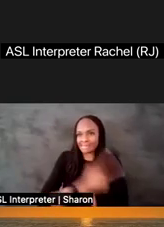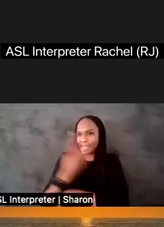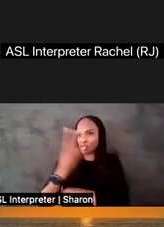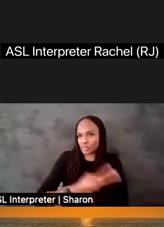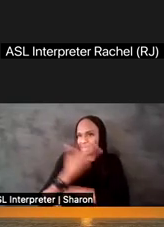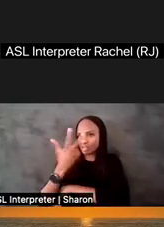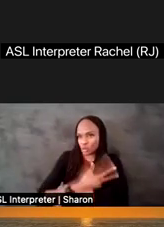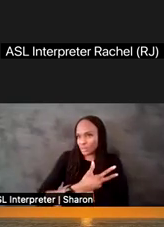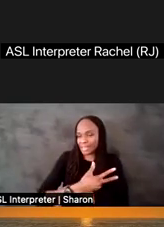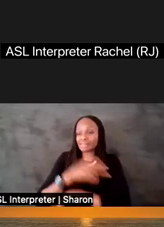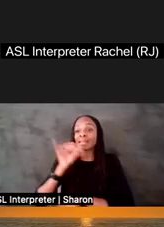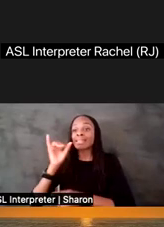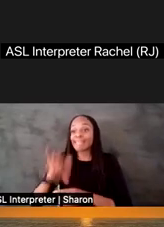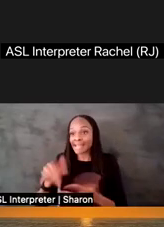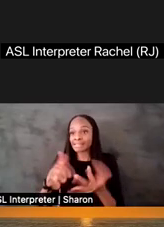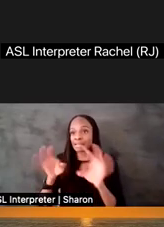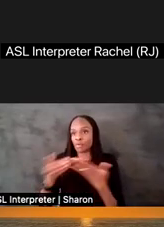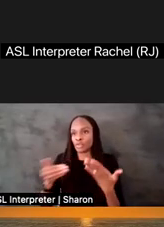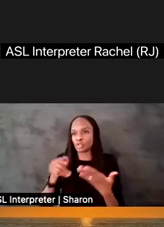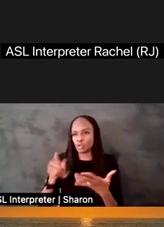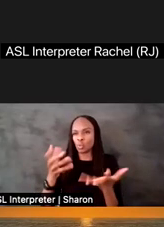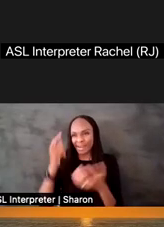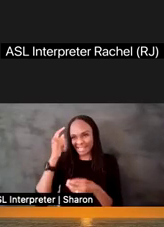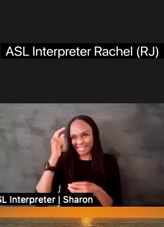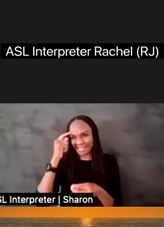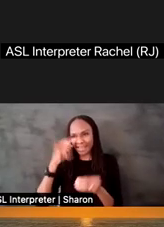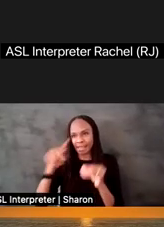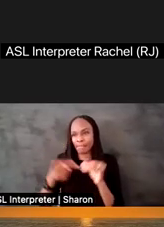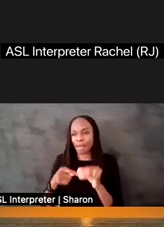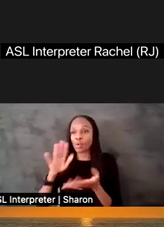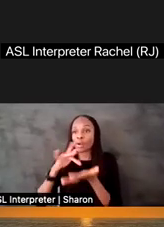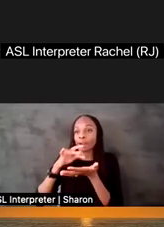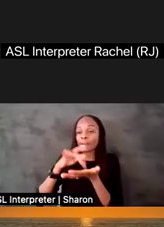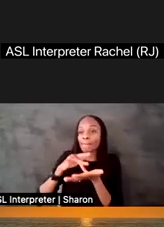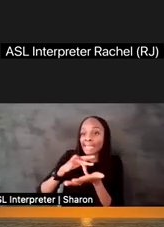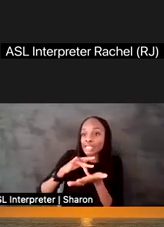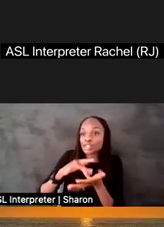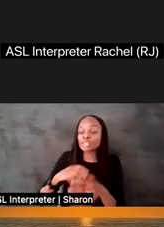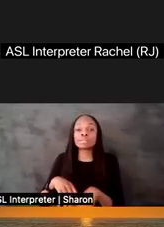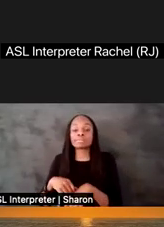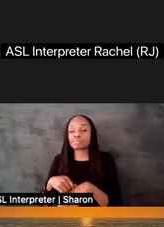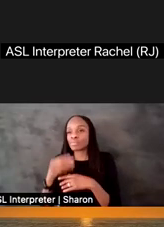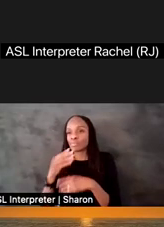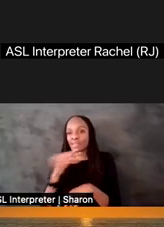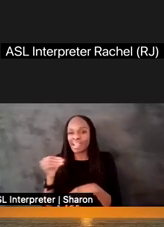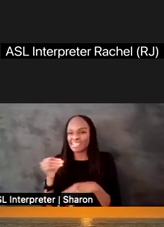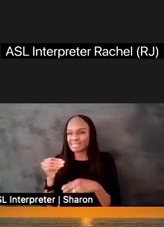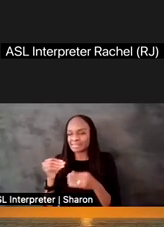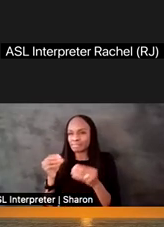are the important things that you want to think about, as Ray mentioned, your medications, extra glasses, things like